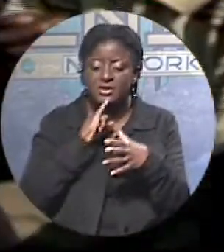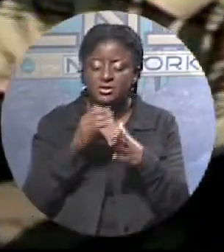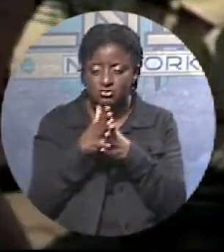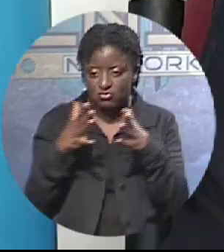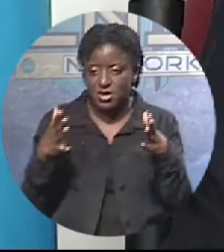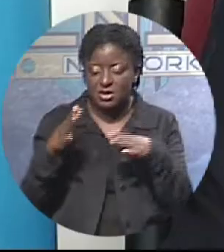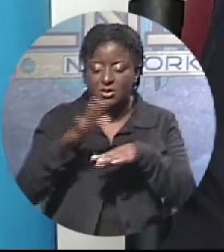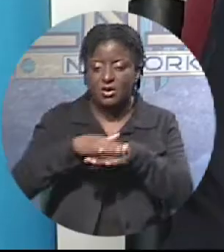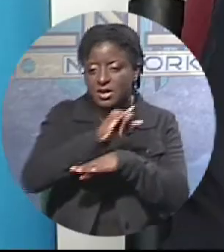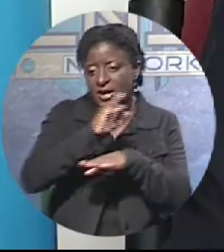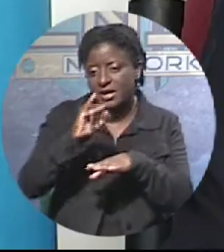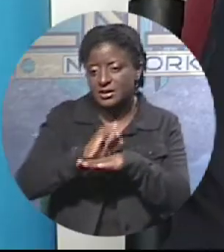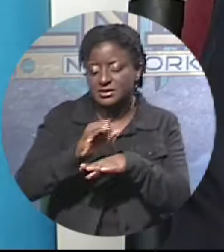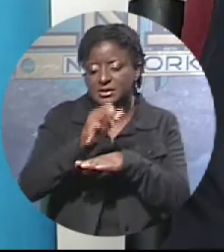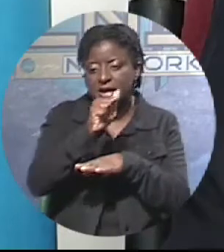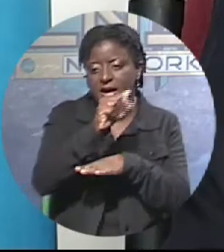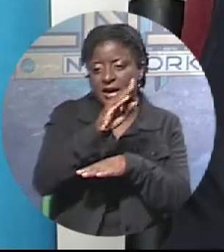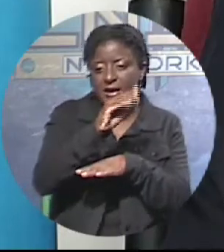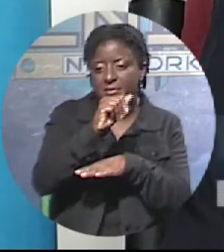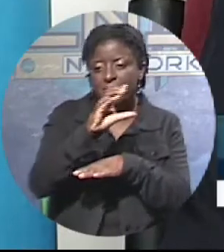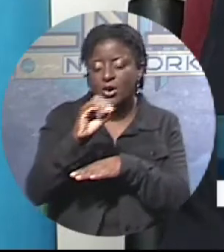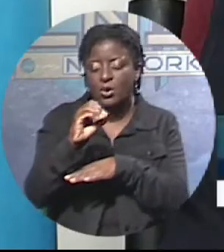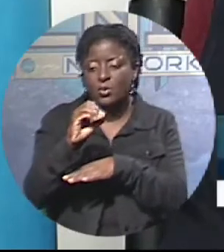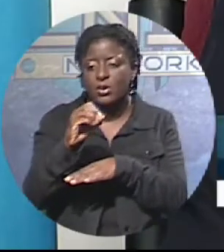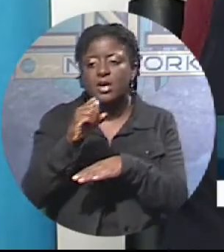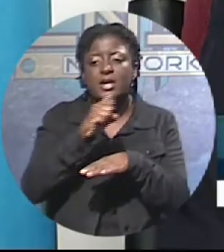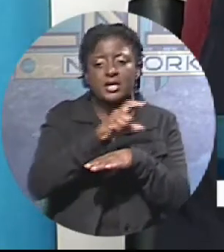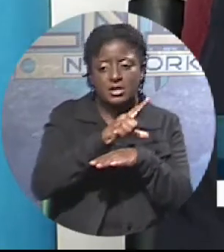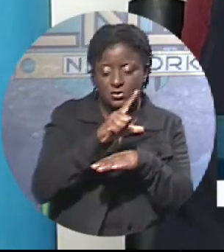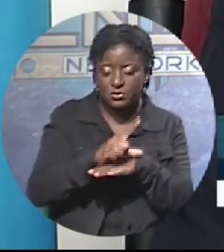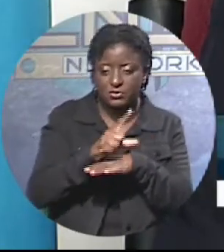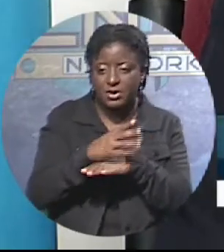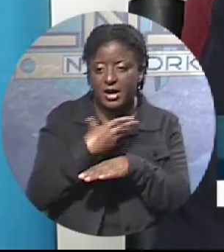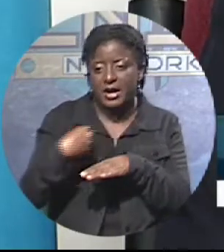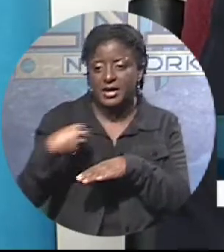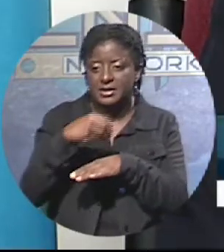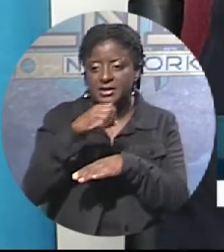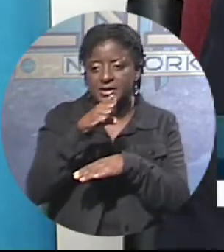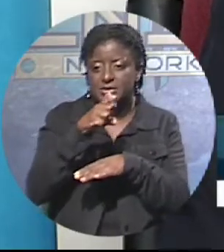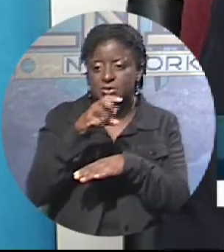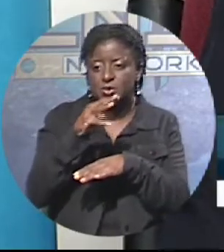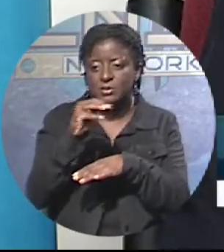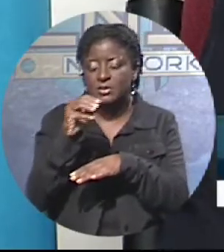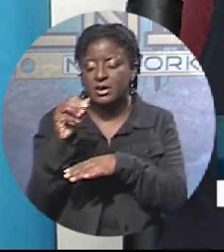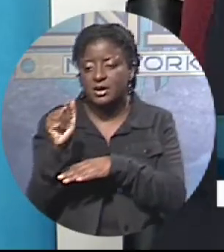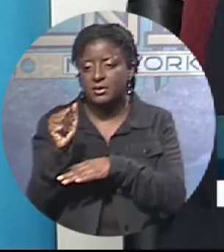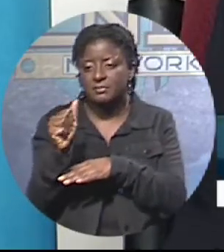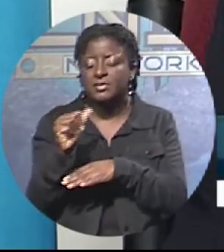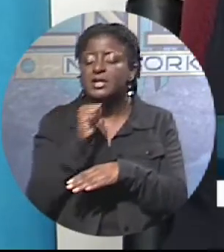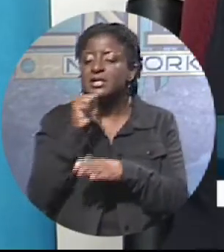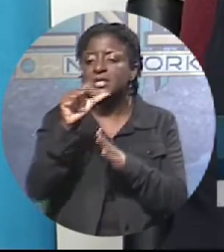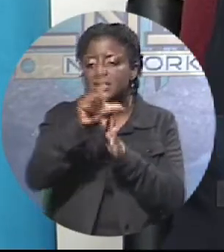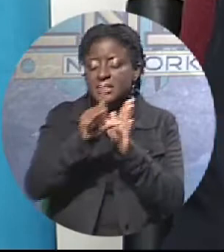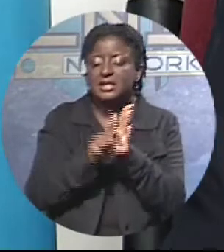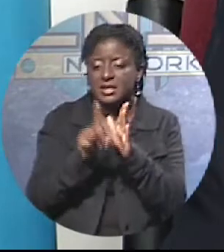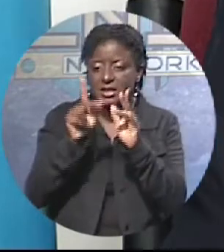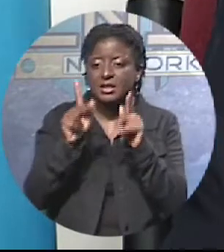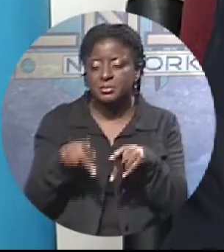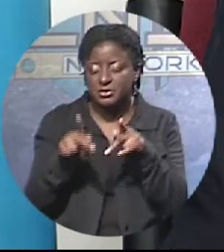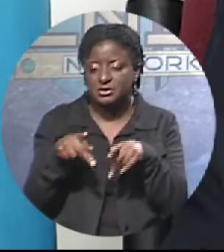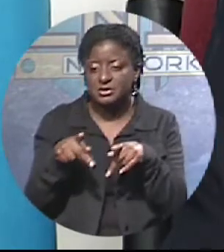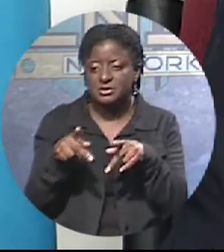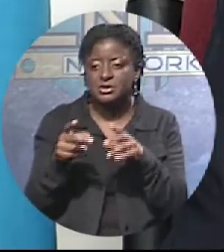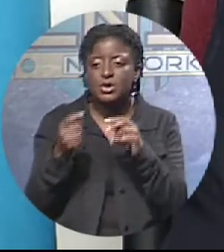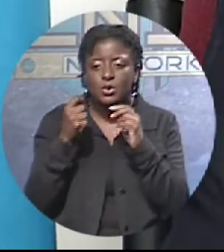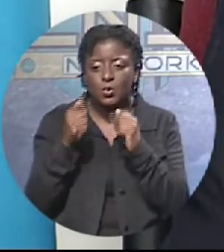Exuma. Because many of the illegal Haitians would quickly find a hideout place. And so